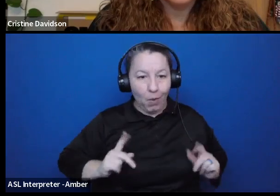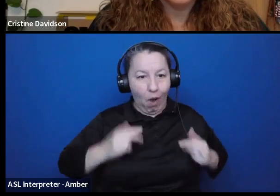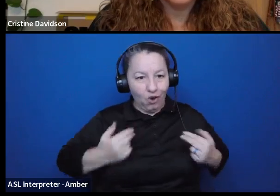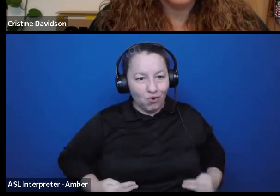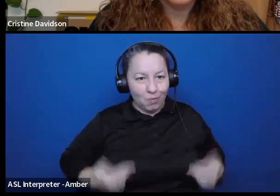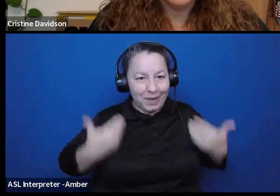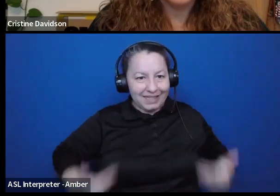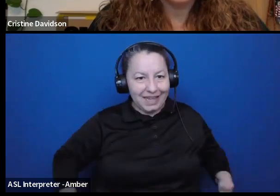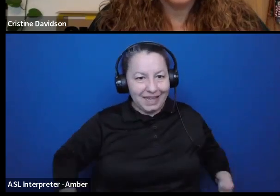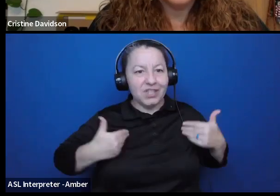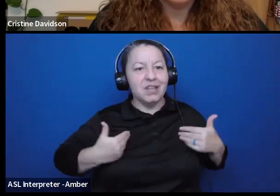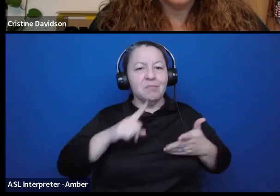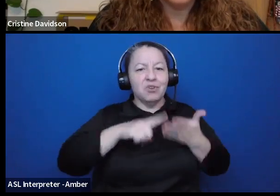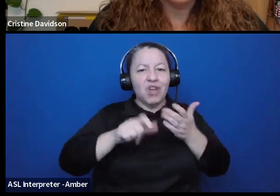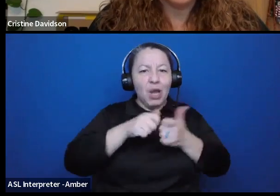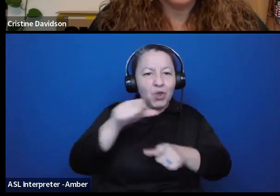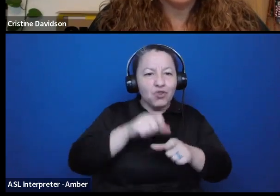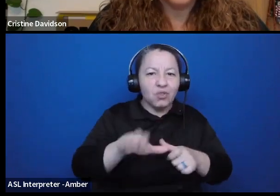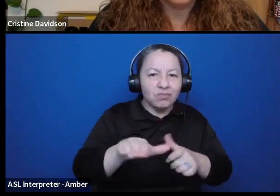how are you?